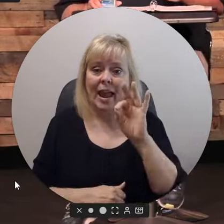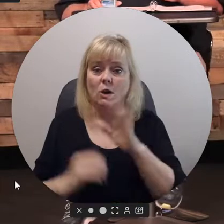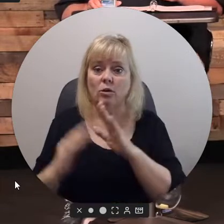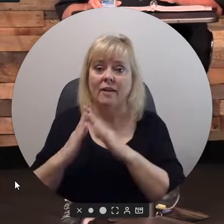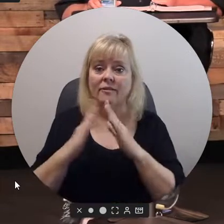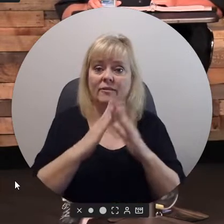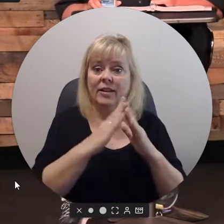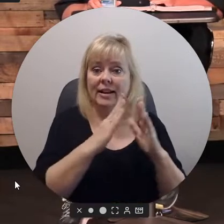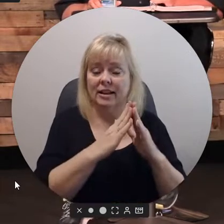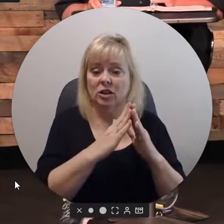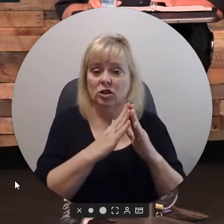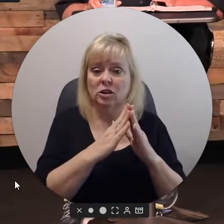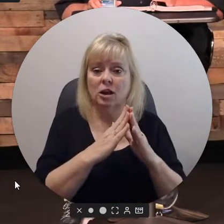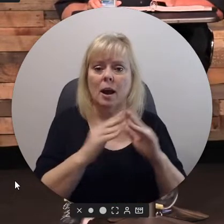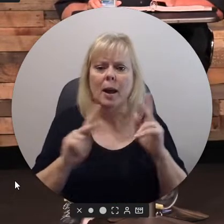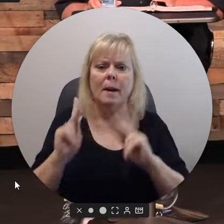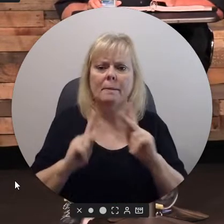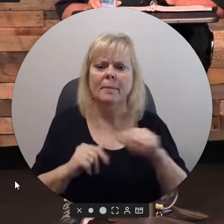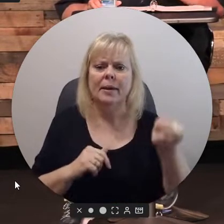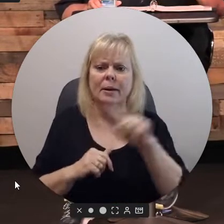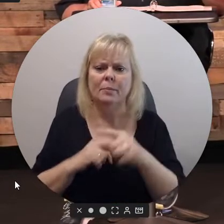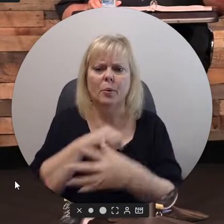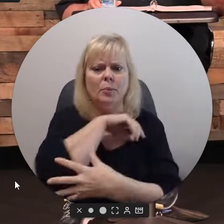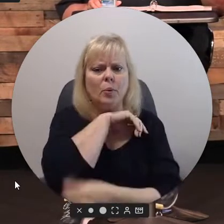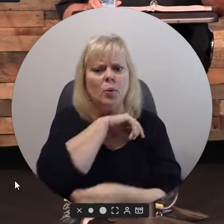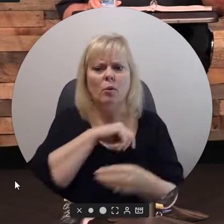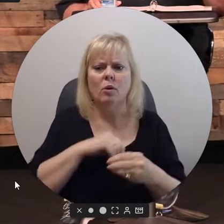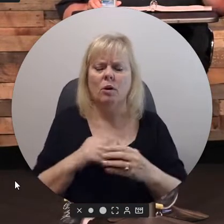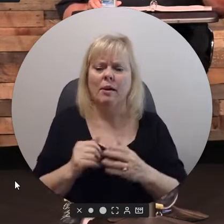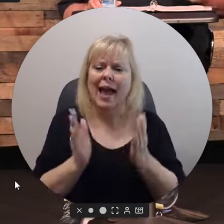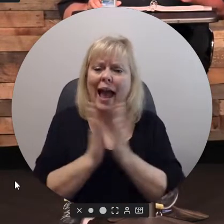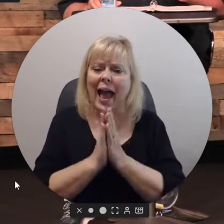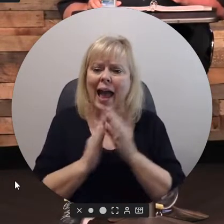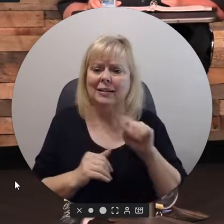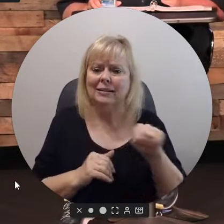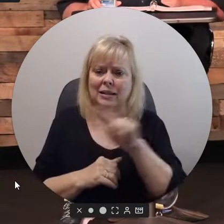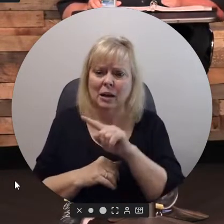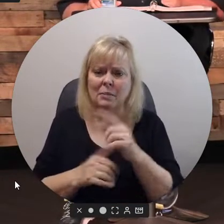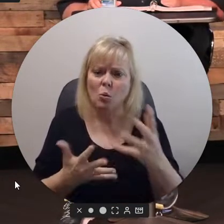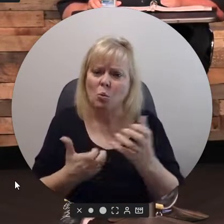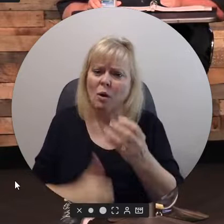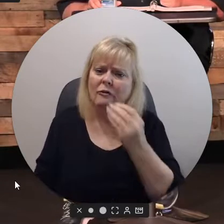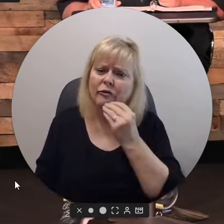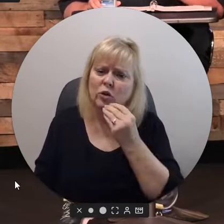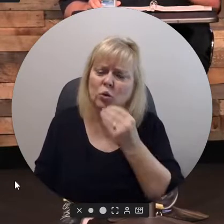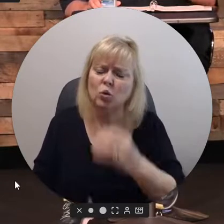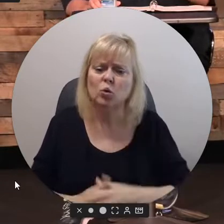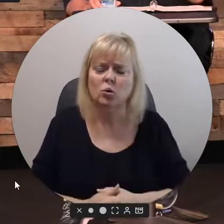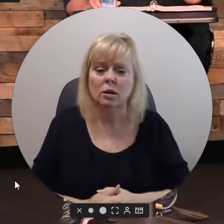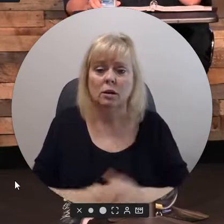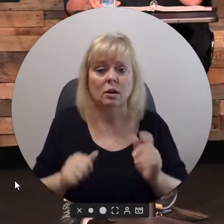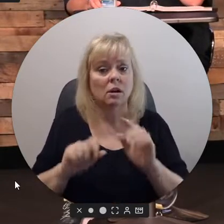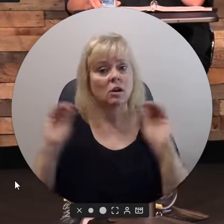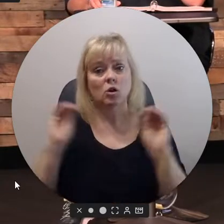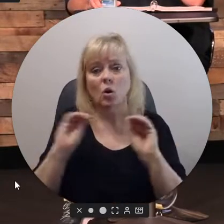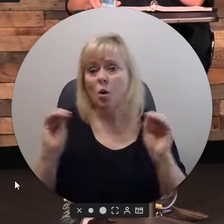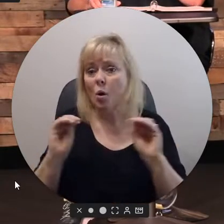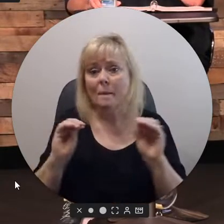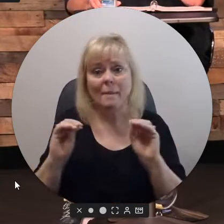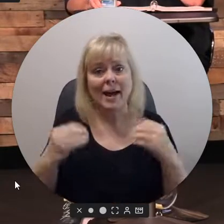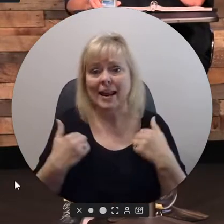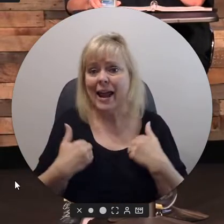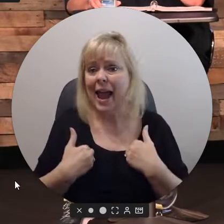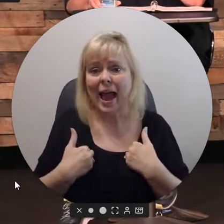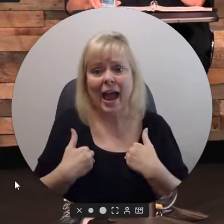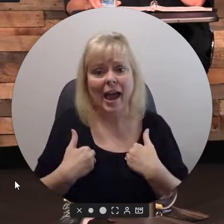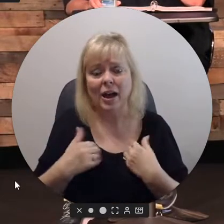impoverished folks, and he asked for something to eat. But no one felt that they had anything that they